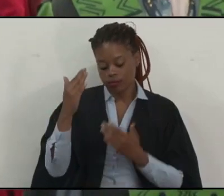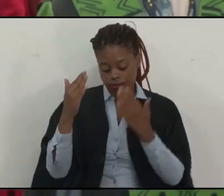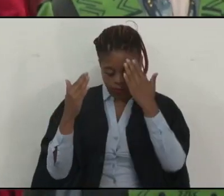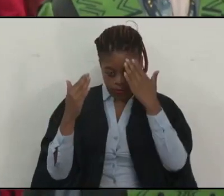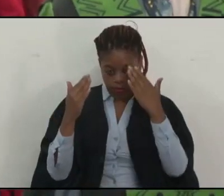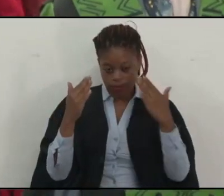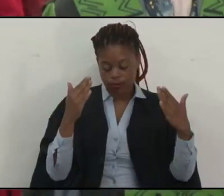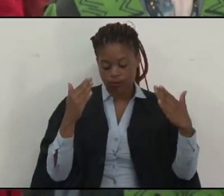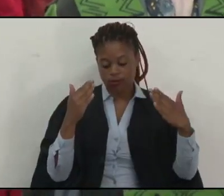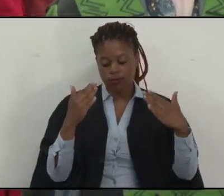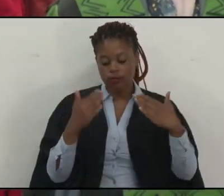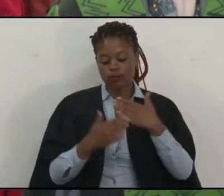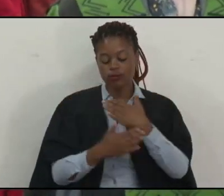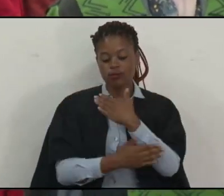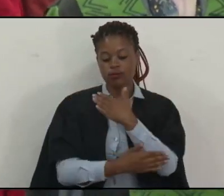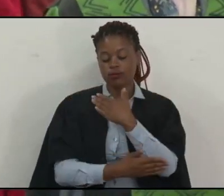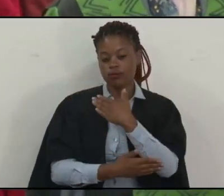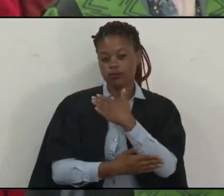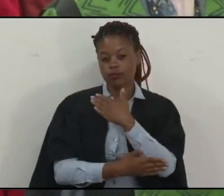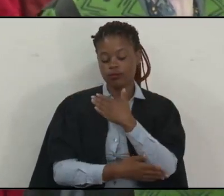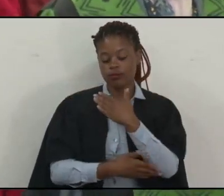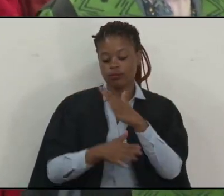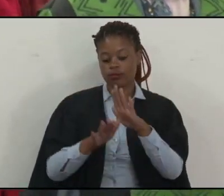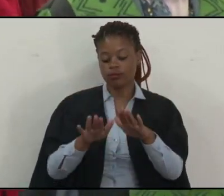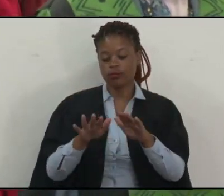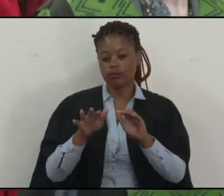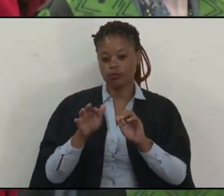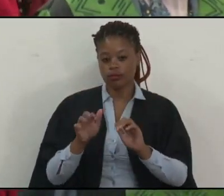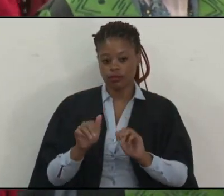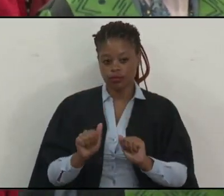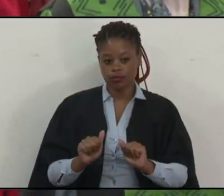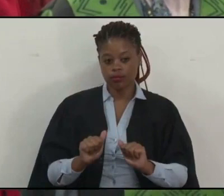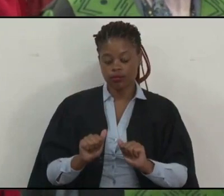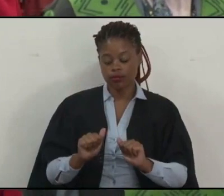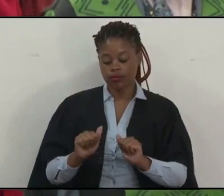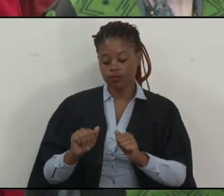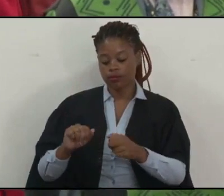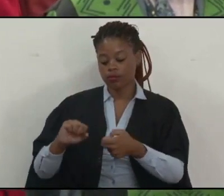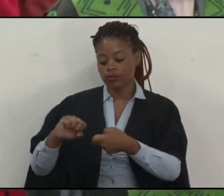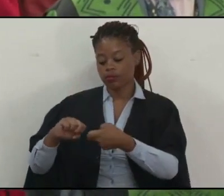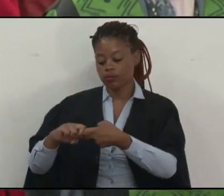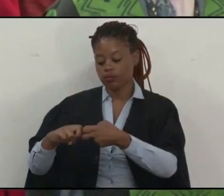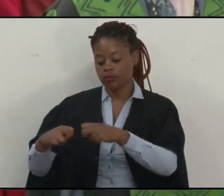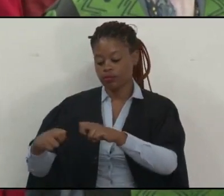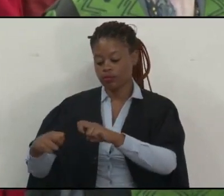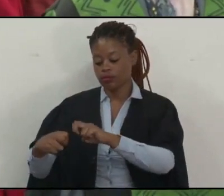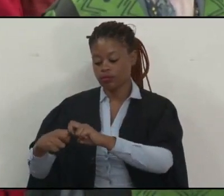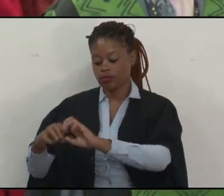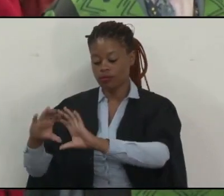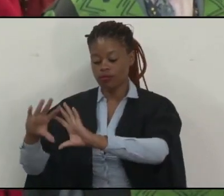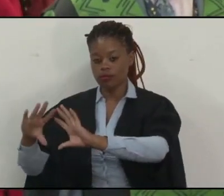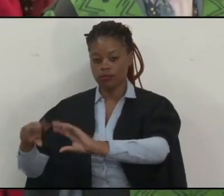lusapayao, morena buruka si chama sa Yesu,